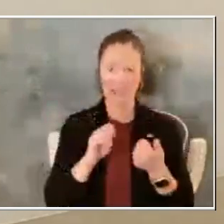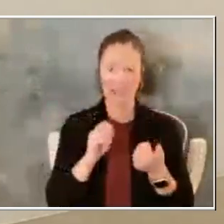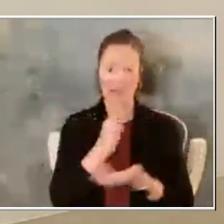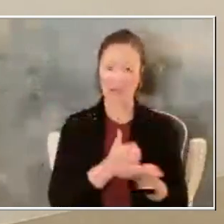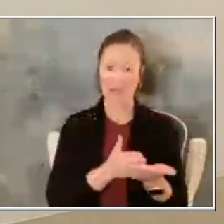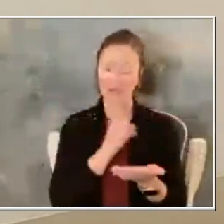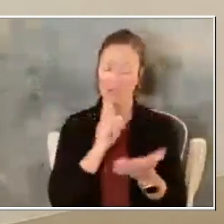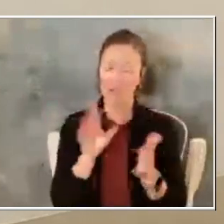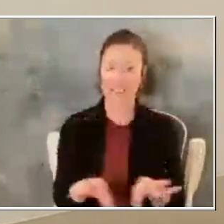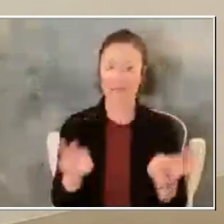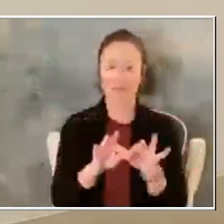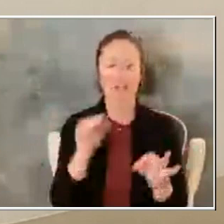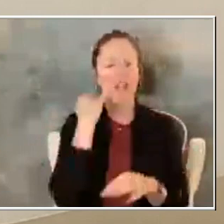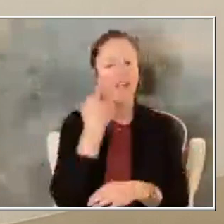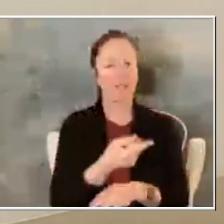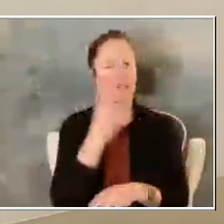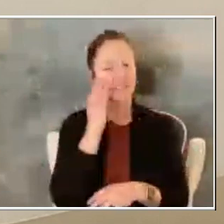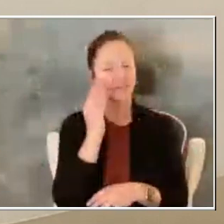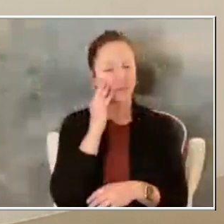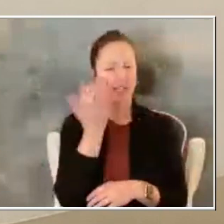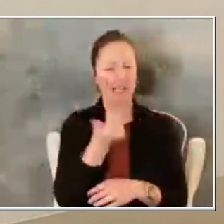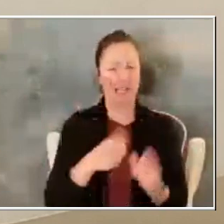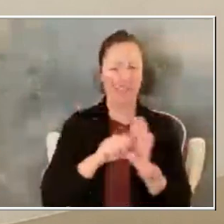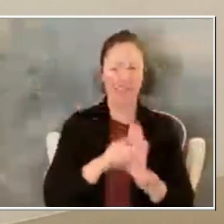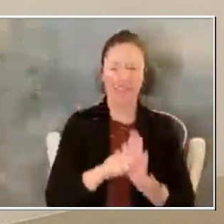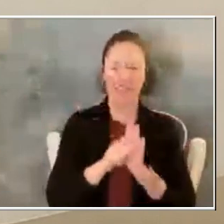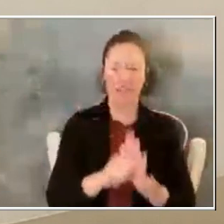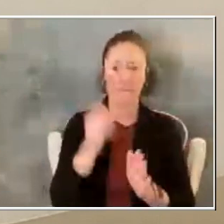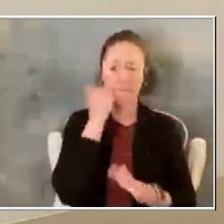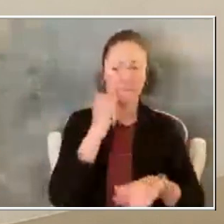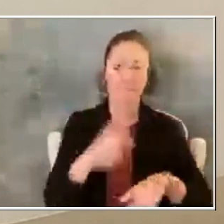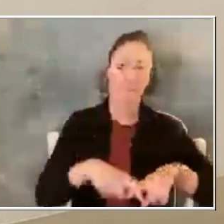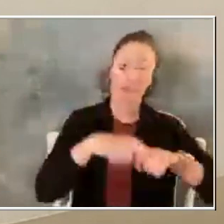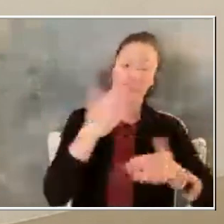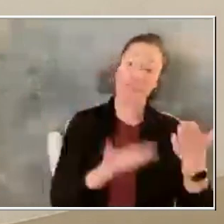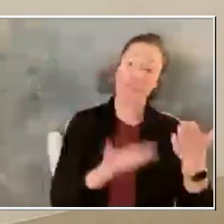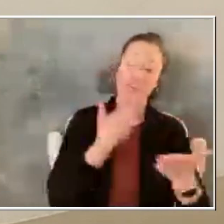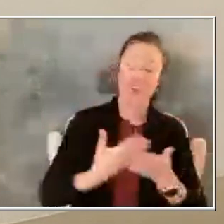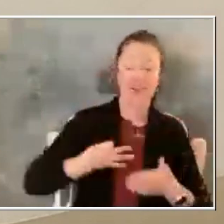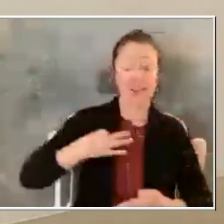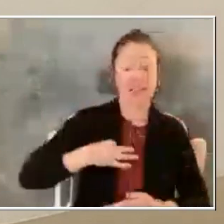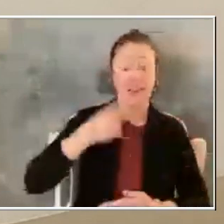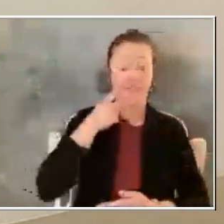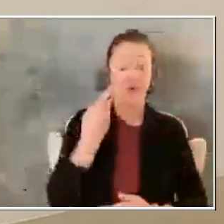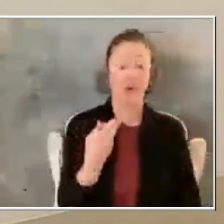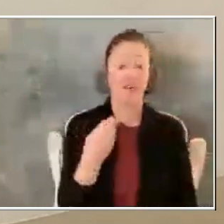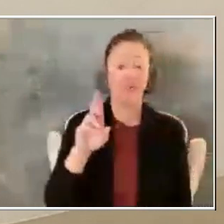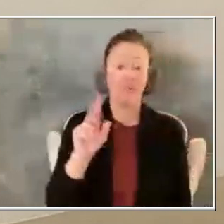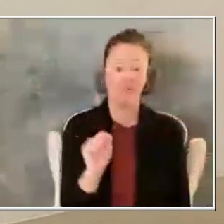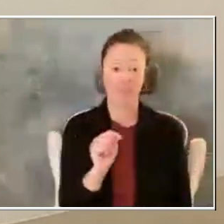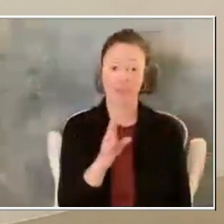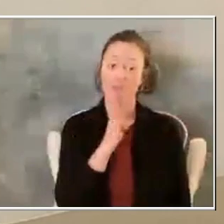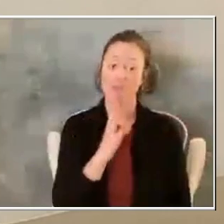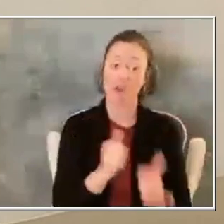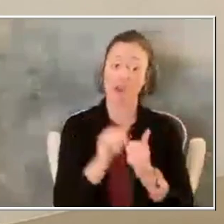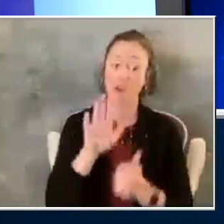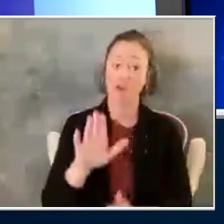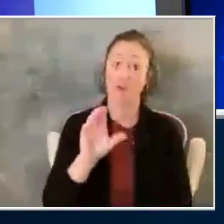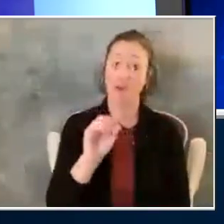you are experiencing any symptoms of menopause, you might be a good candidate for hormone therapy and should talk to your OBGYN or primary care